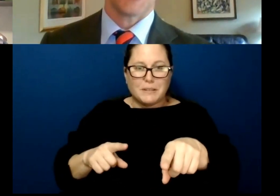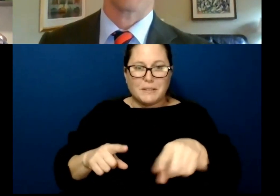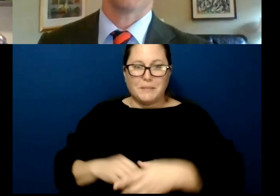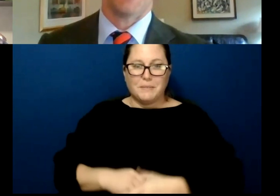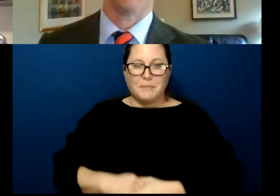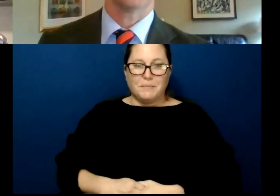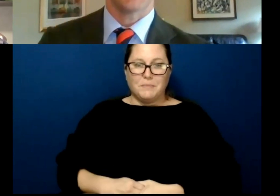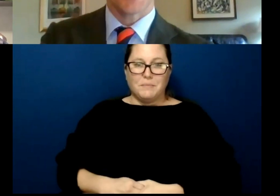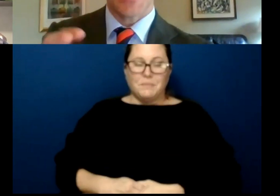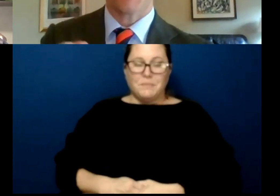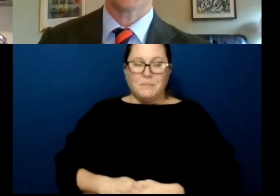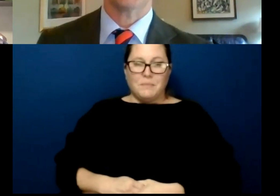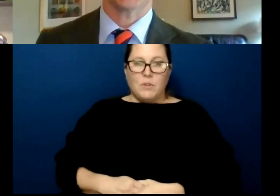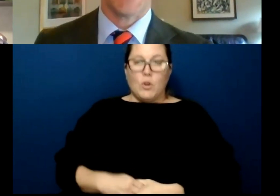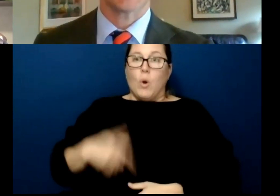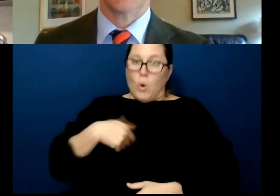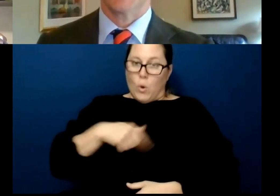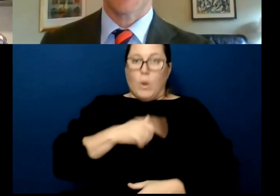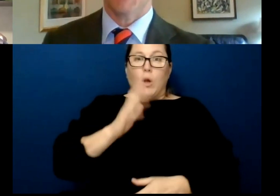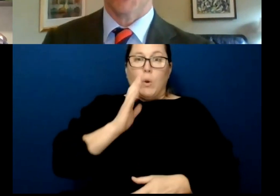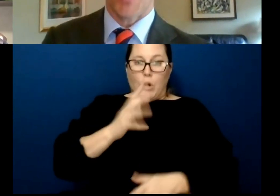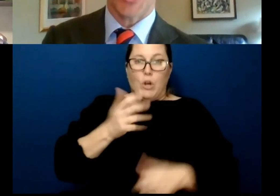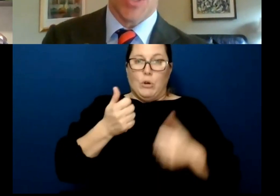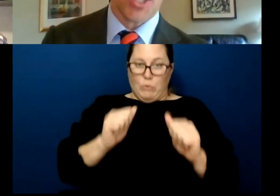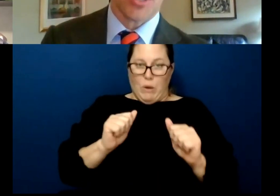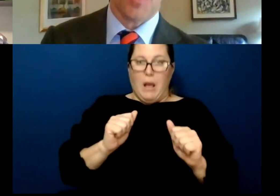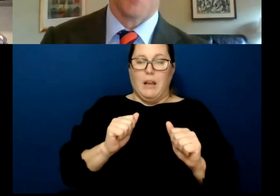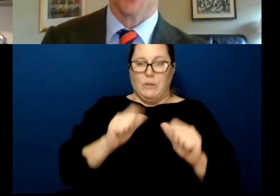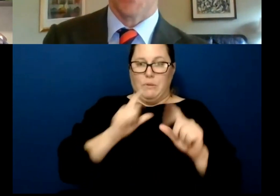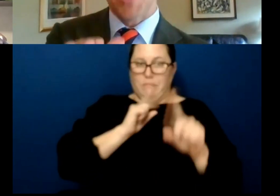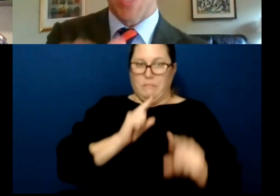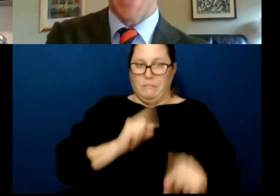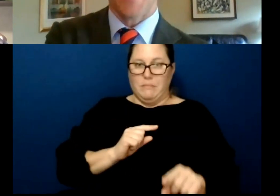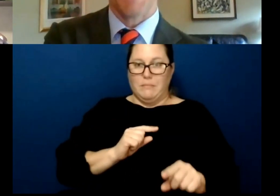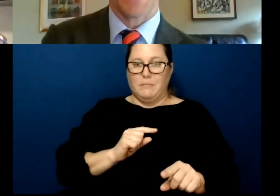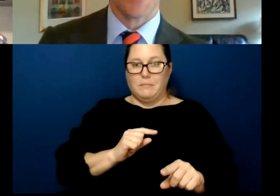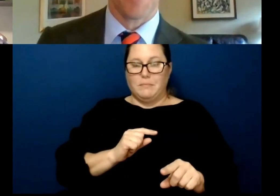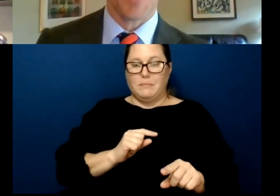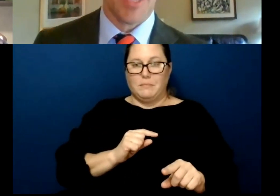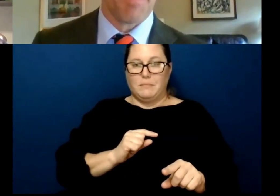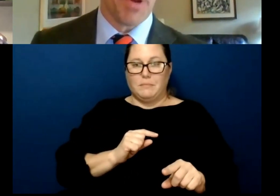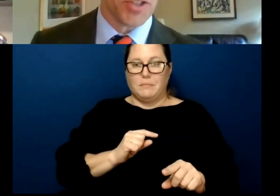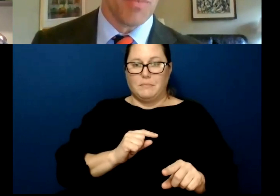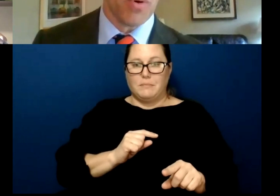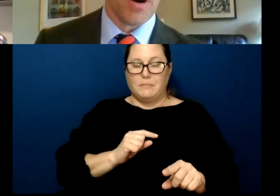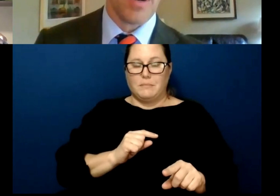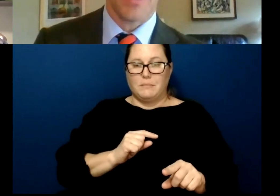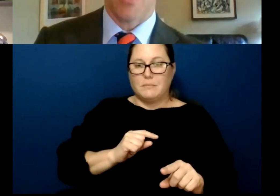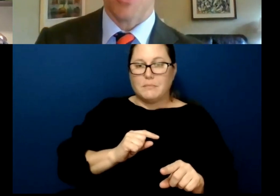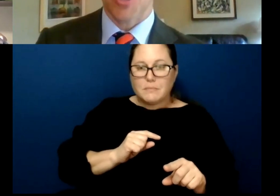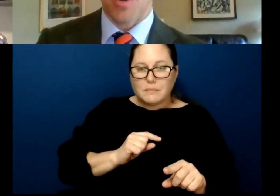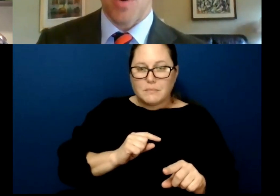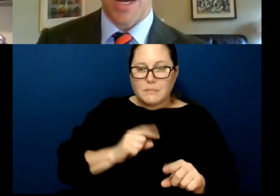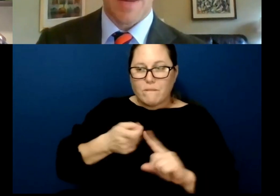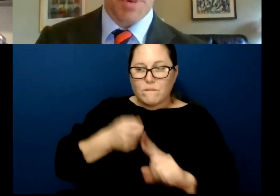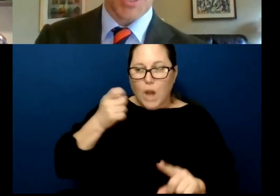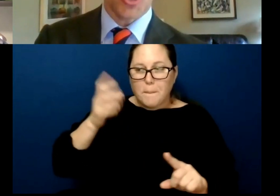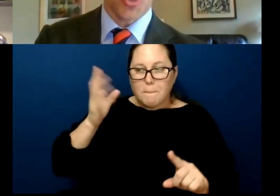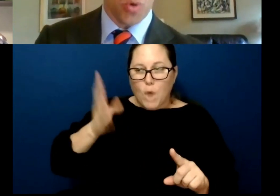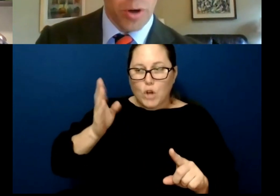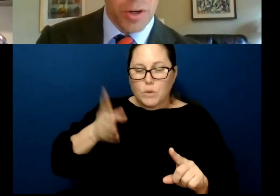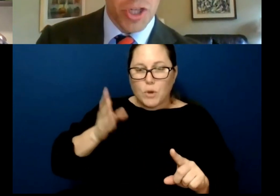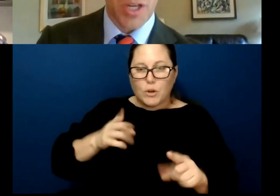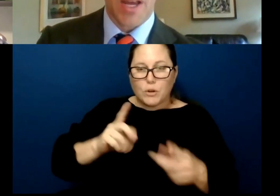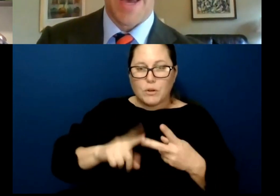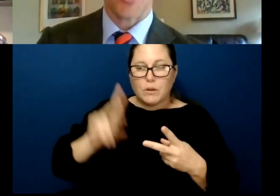to several of them. Several people are asking a similar question. I want to start with this. We have Zion Mason from KIPP, Baltimore. Also,